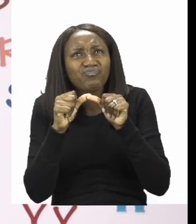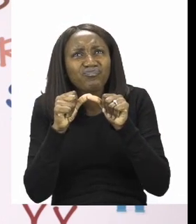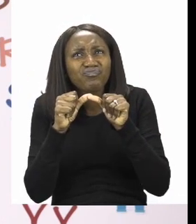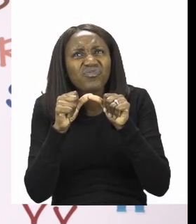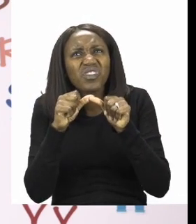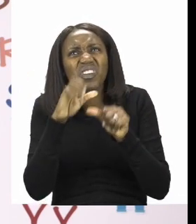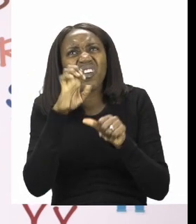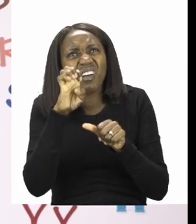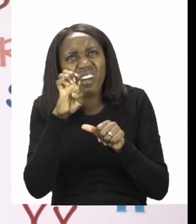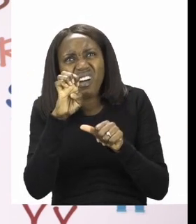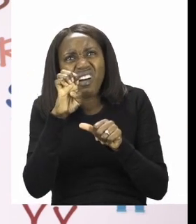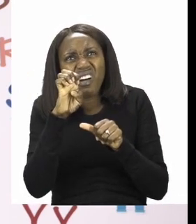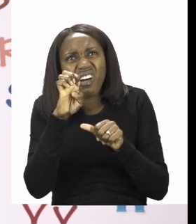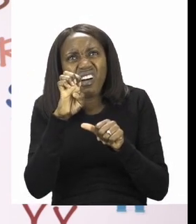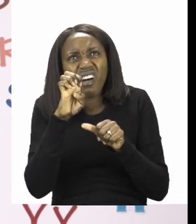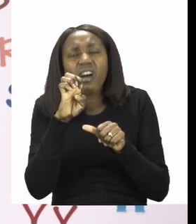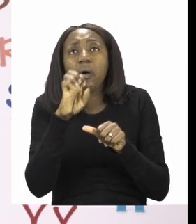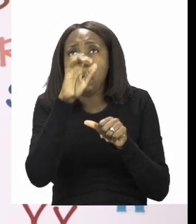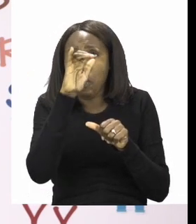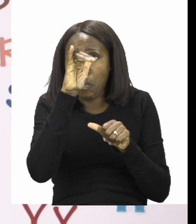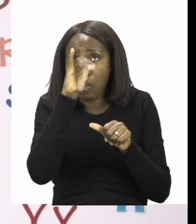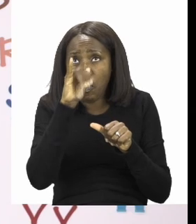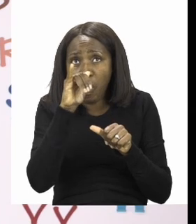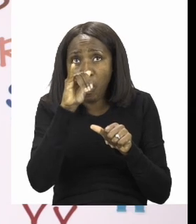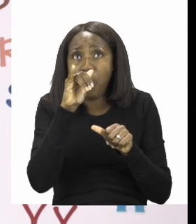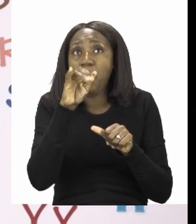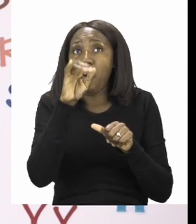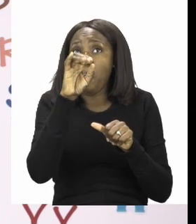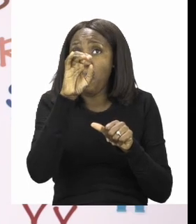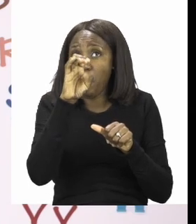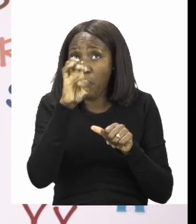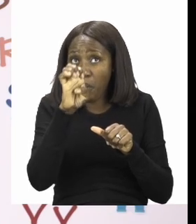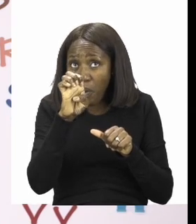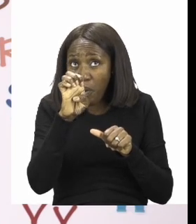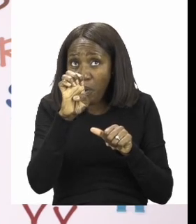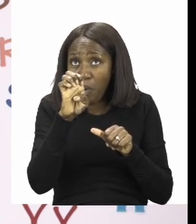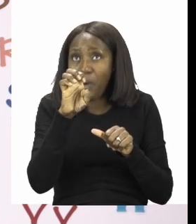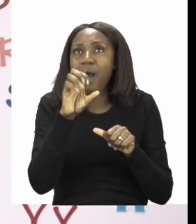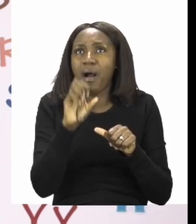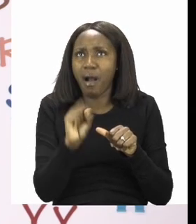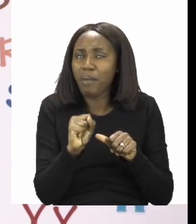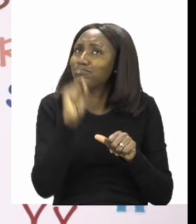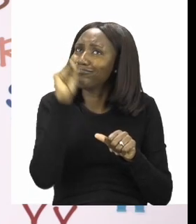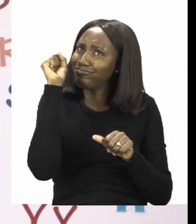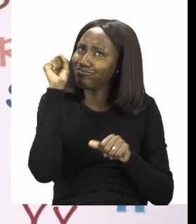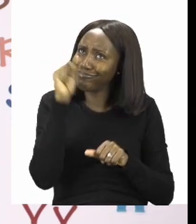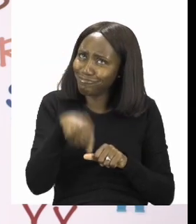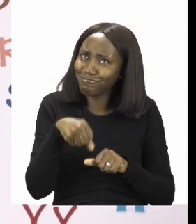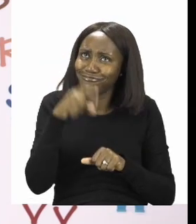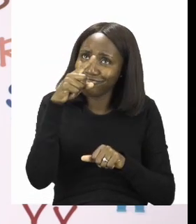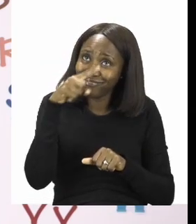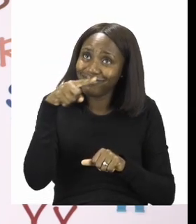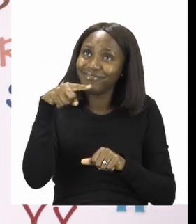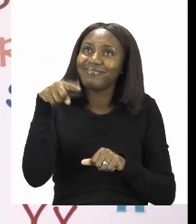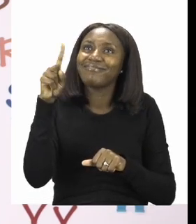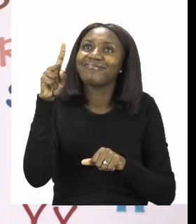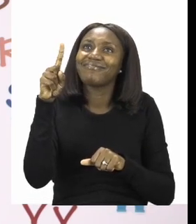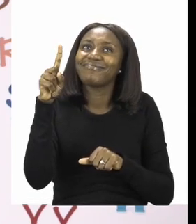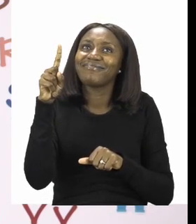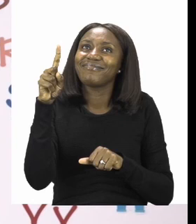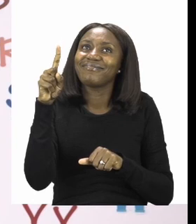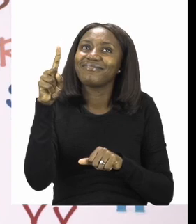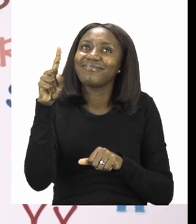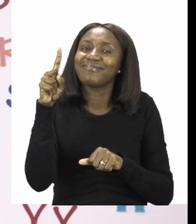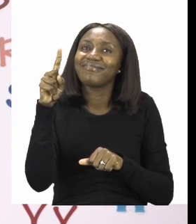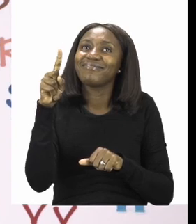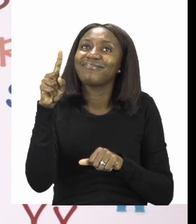one and we're going to keep going down. Yes, it's matching. Yes, and yes, we have